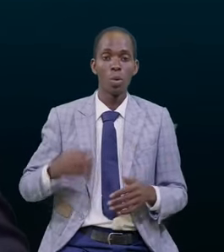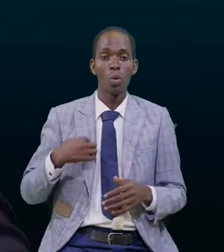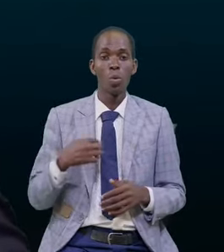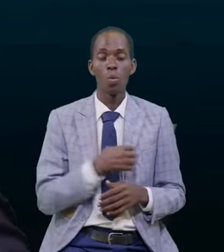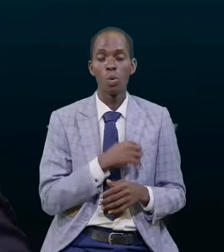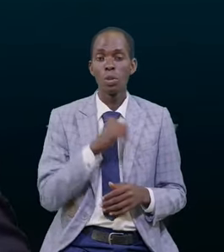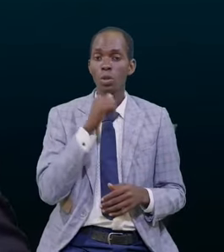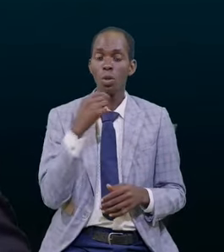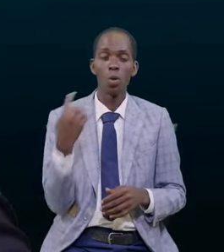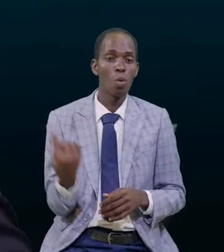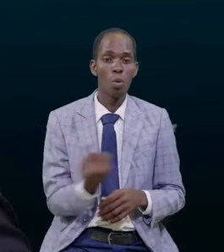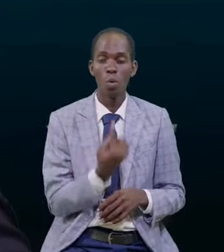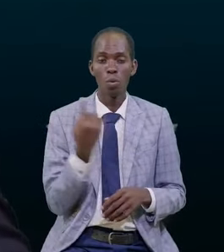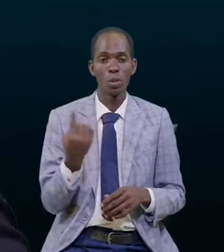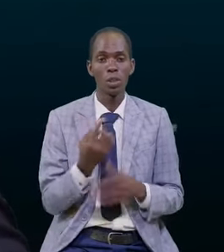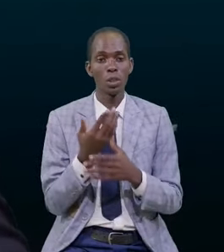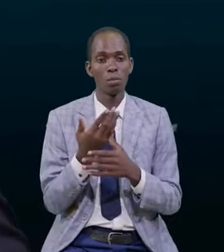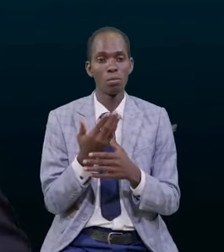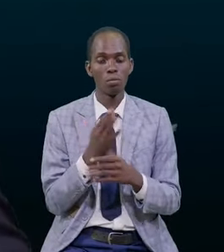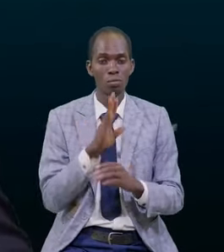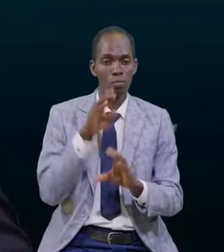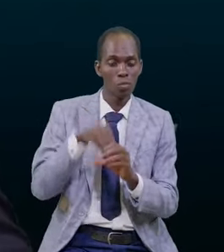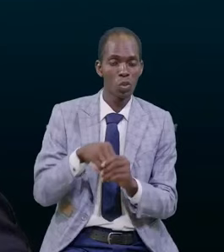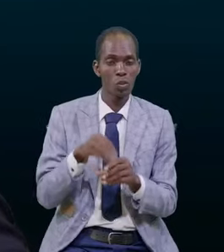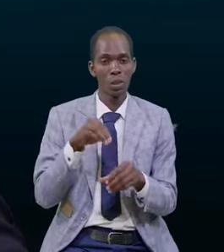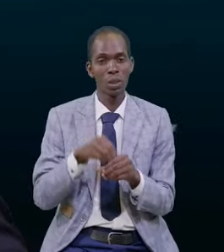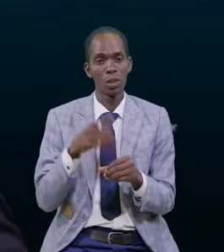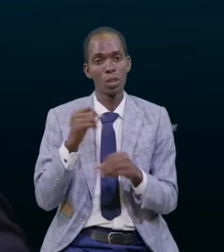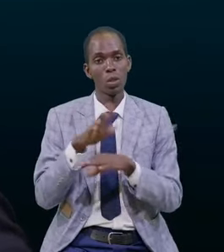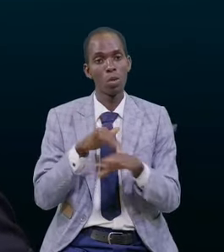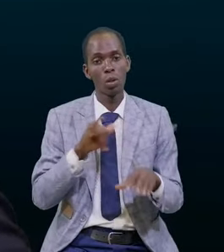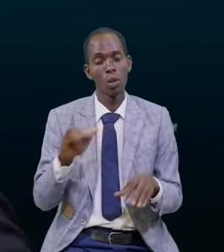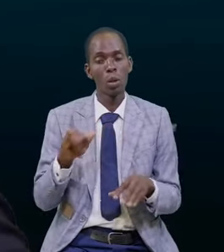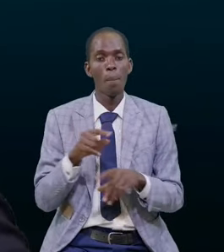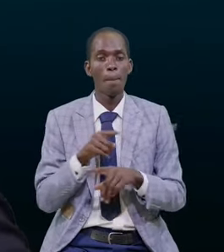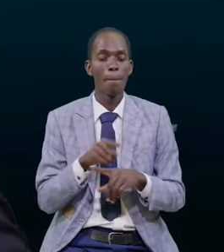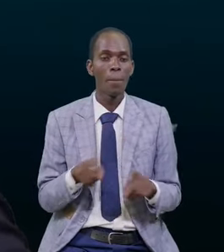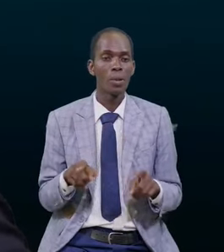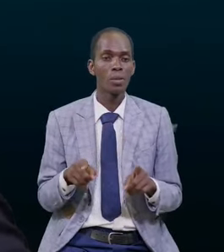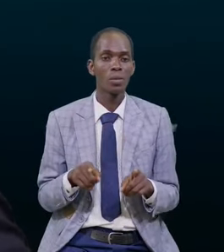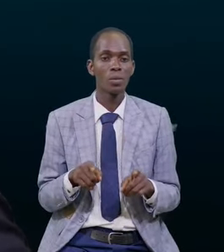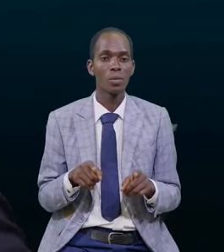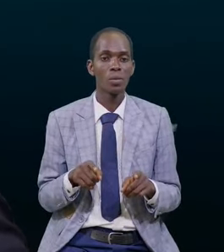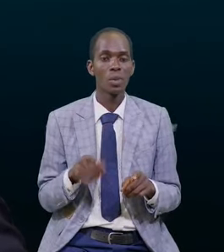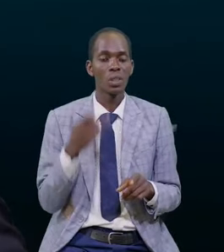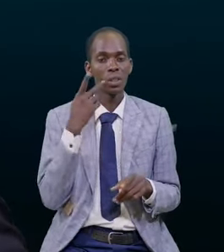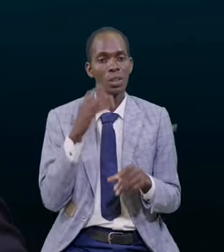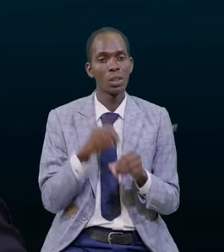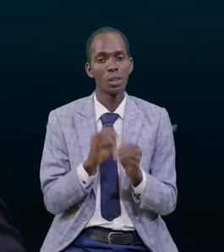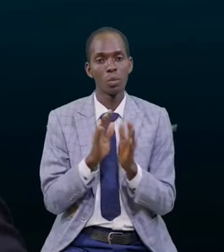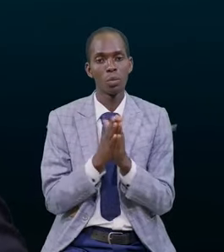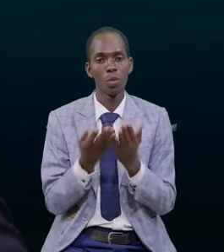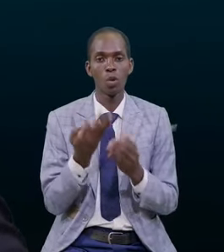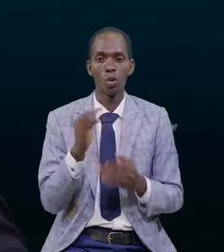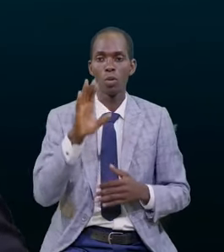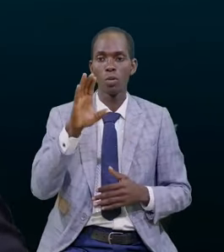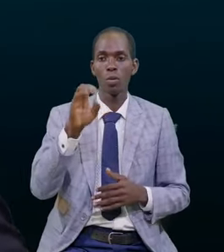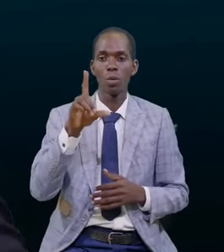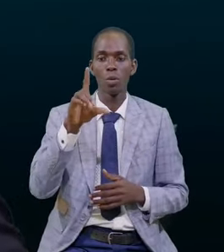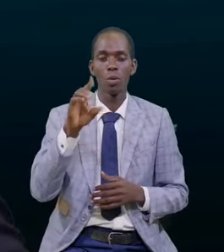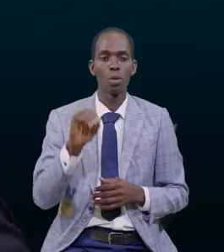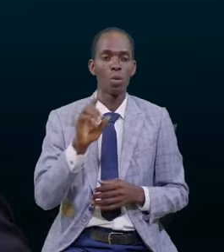that we partake of if we look at uh in uh Colossians chapter 1 and in verse 12